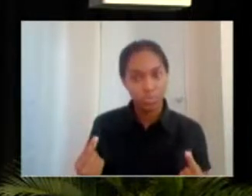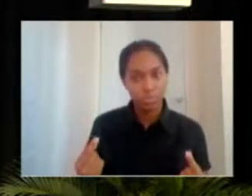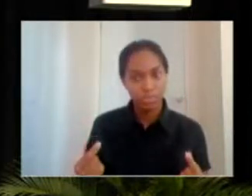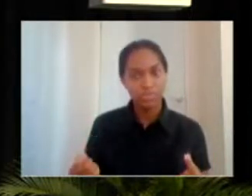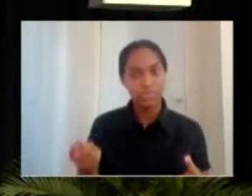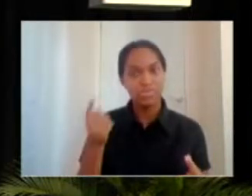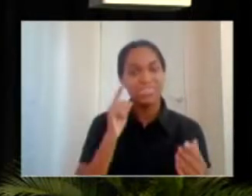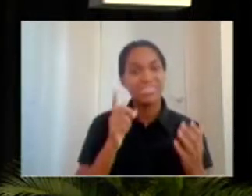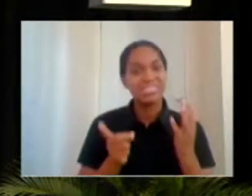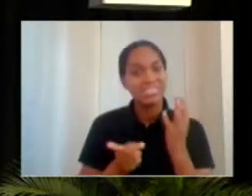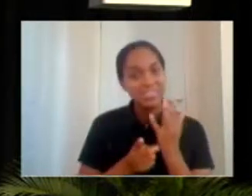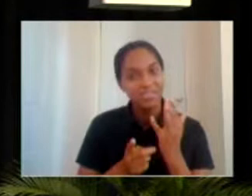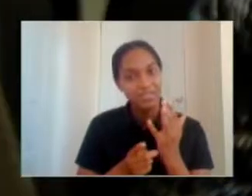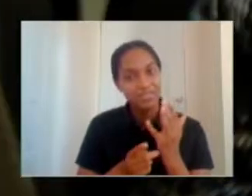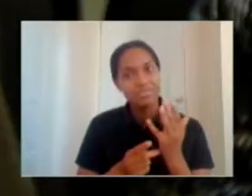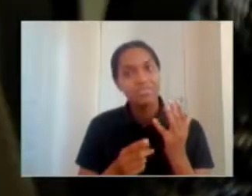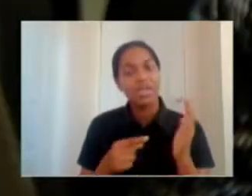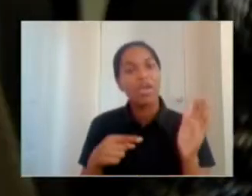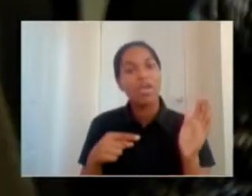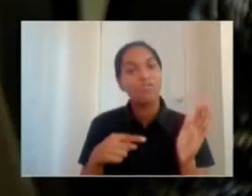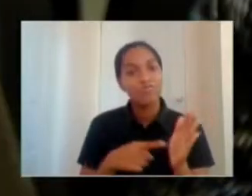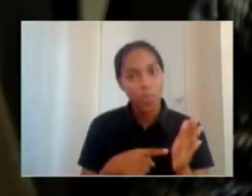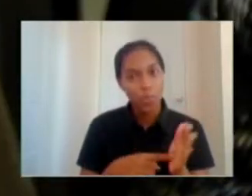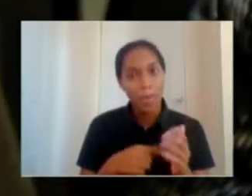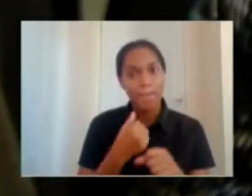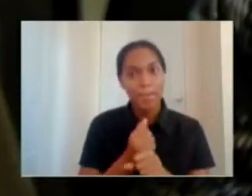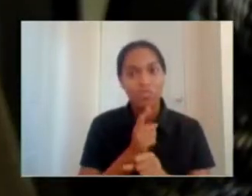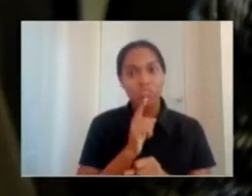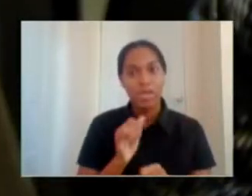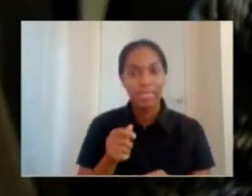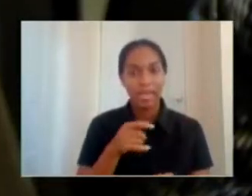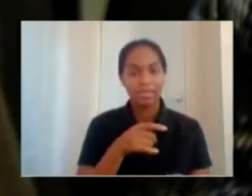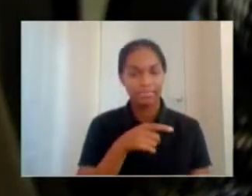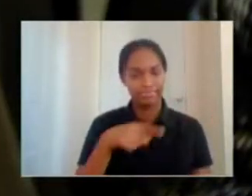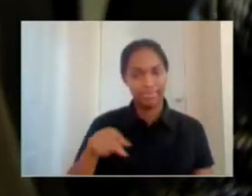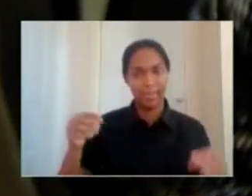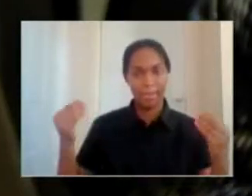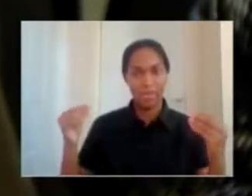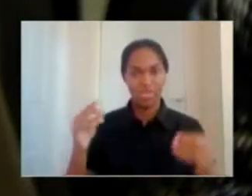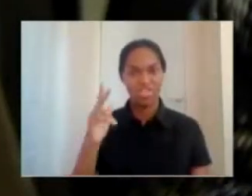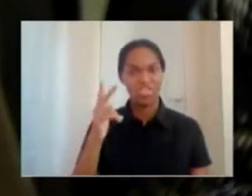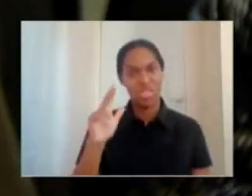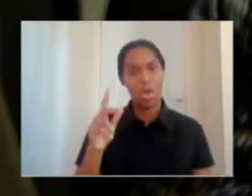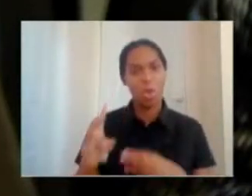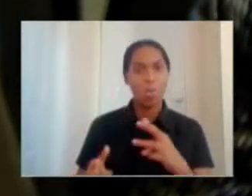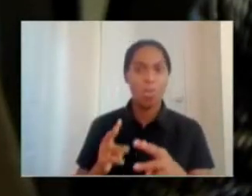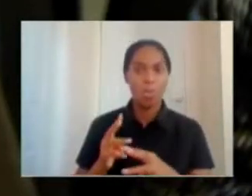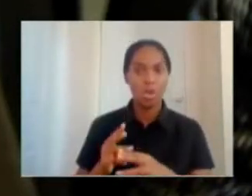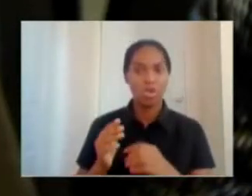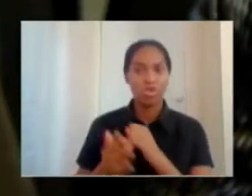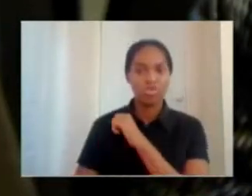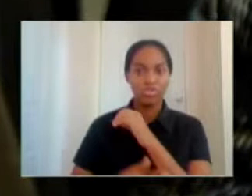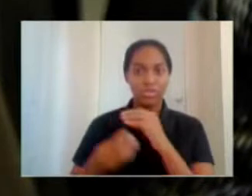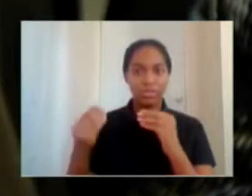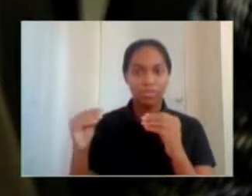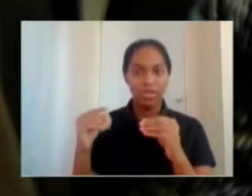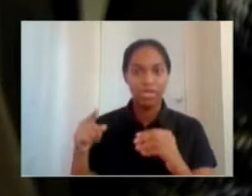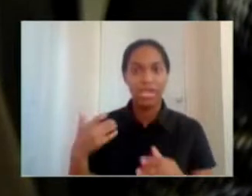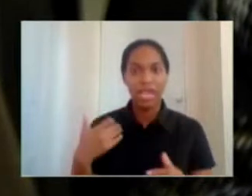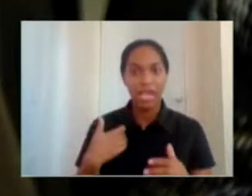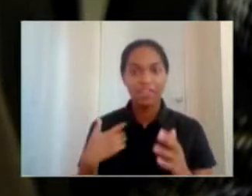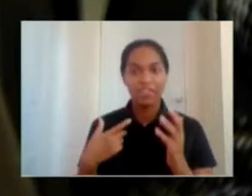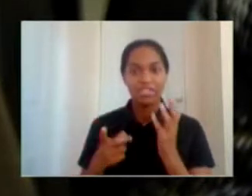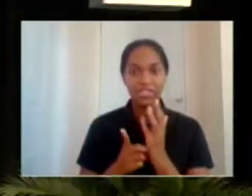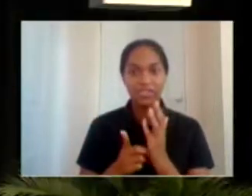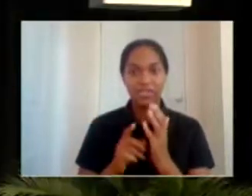device affordability to make sure that a market like this, a third world country market like this, has devices that the majority